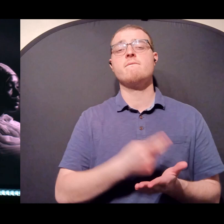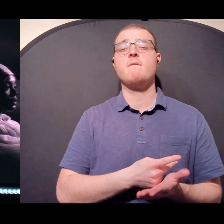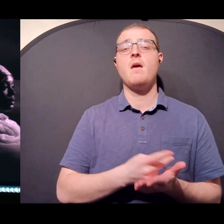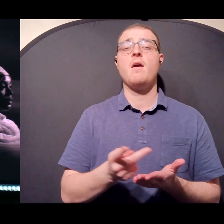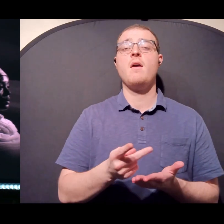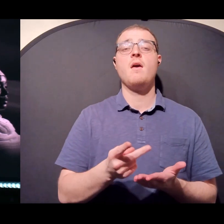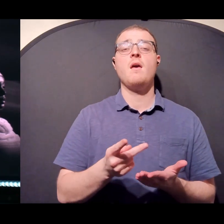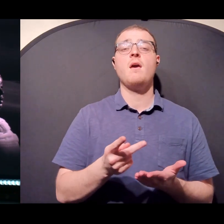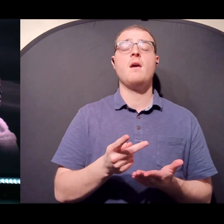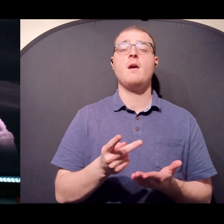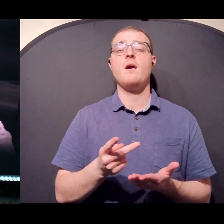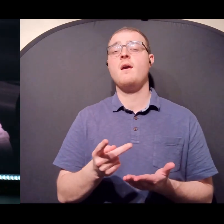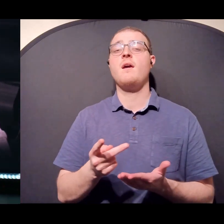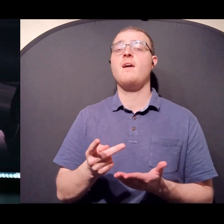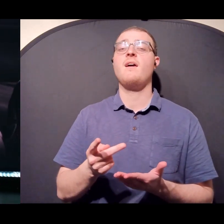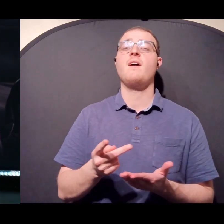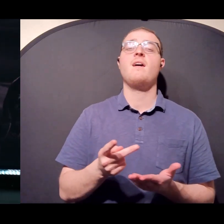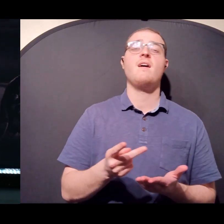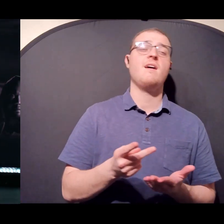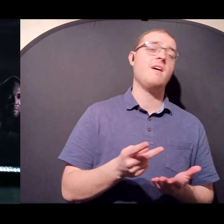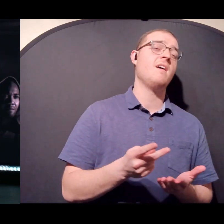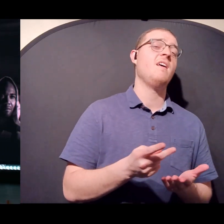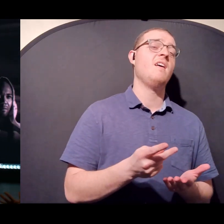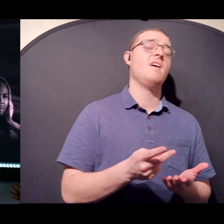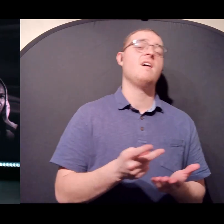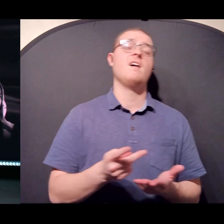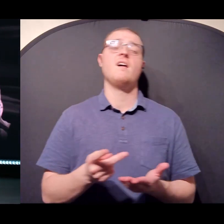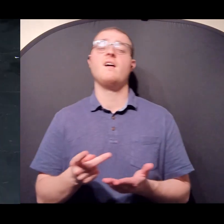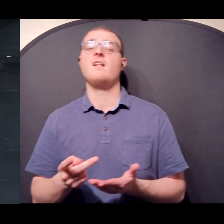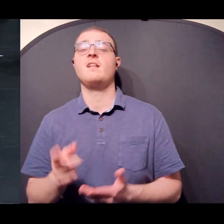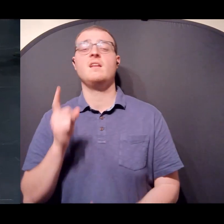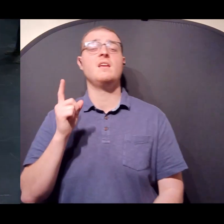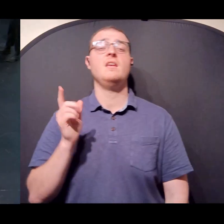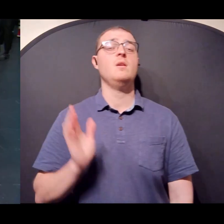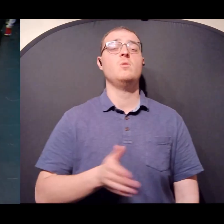will never